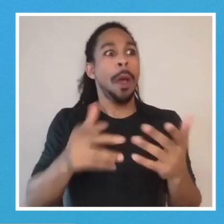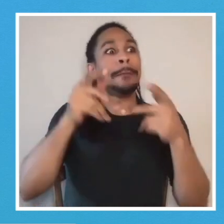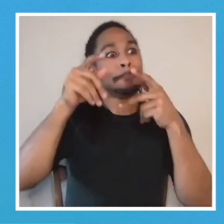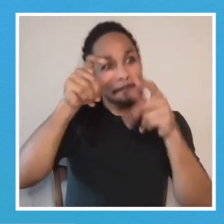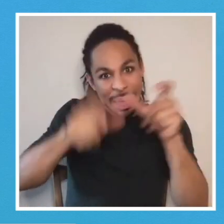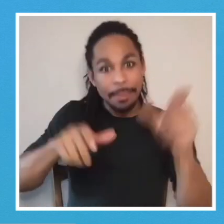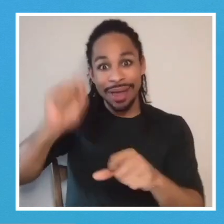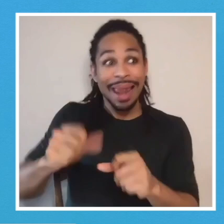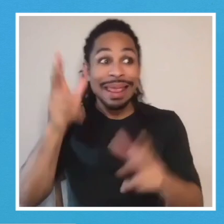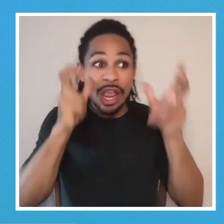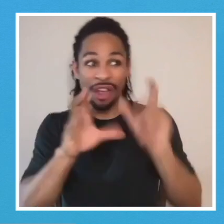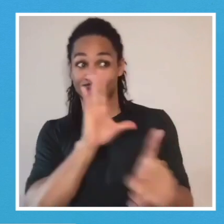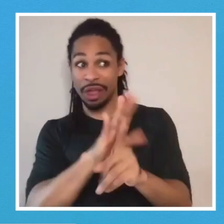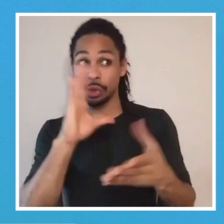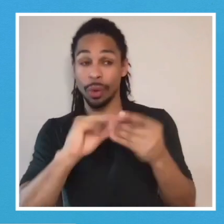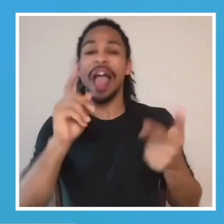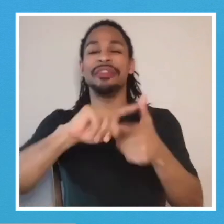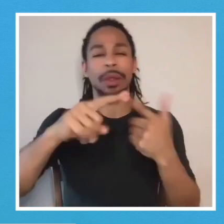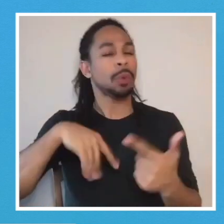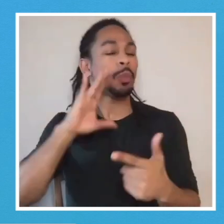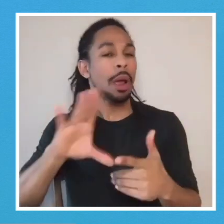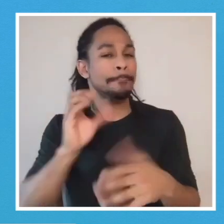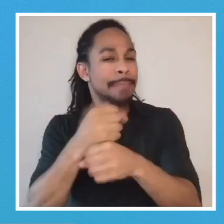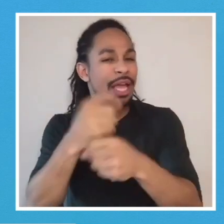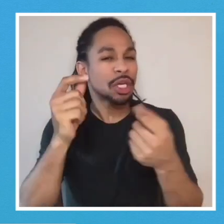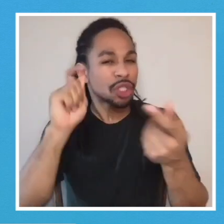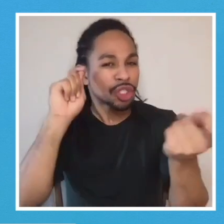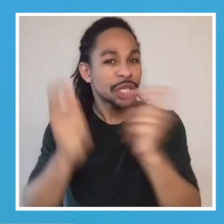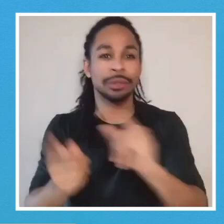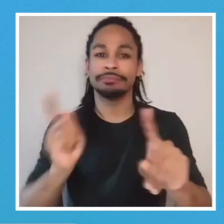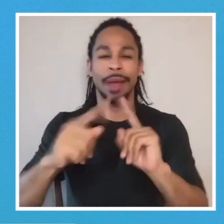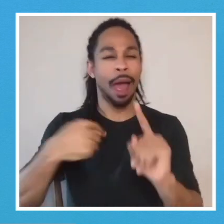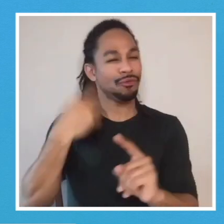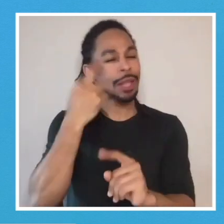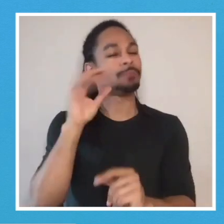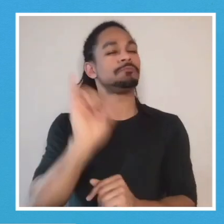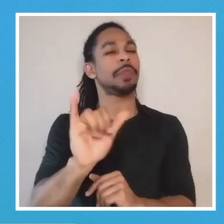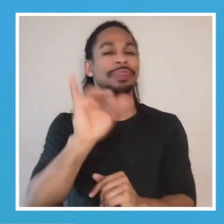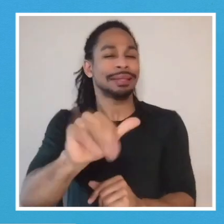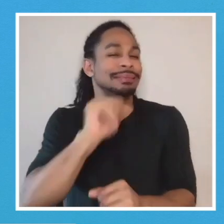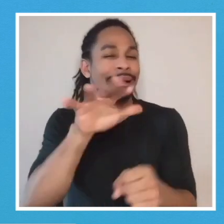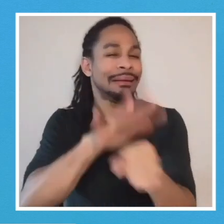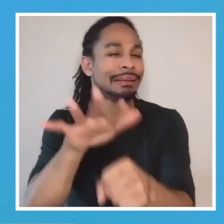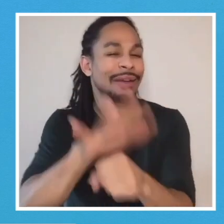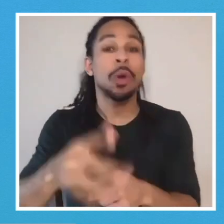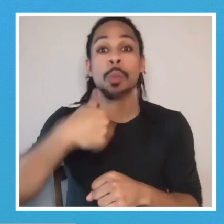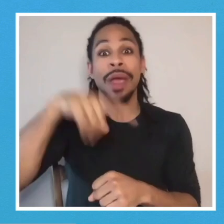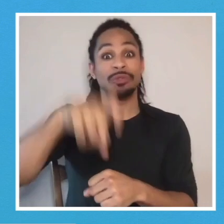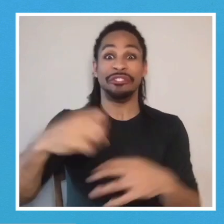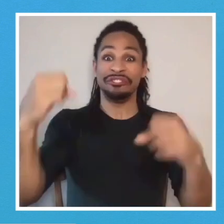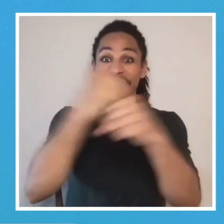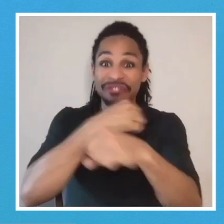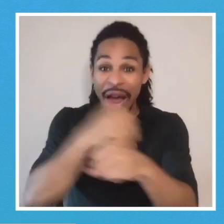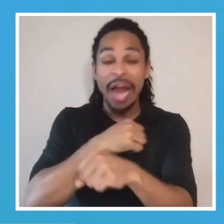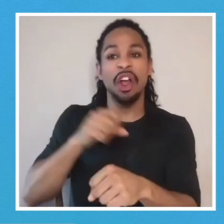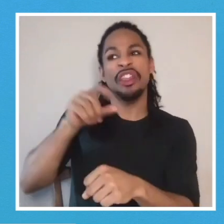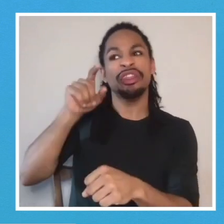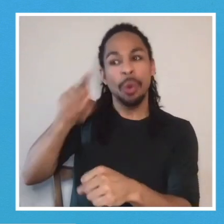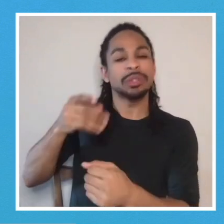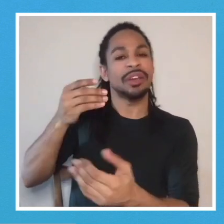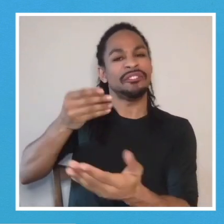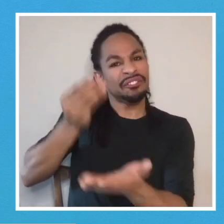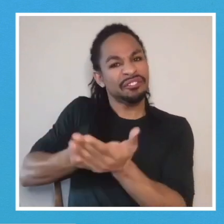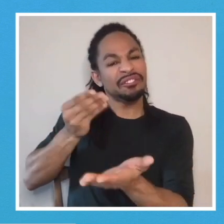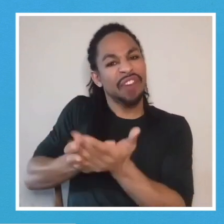the changes. But now I'm starting to realize that's not enough. That's important, but now we have to fight the funders. We have to go after the